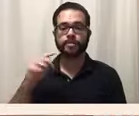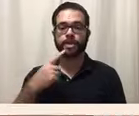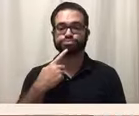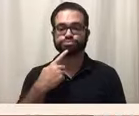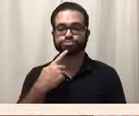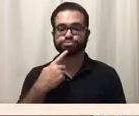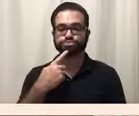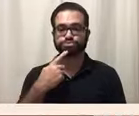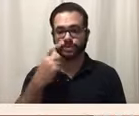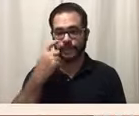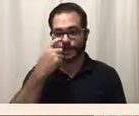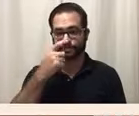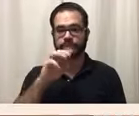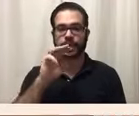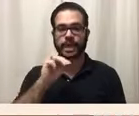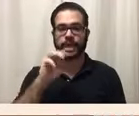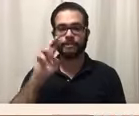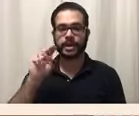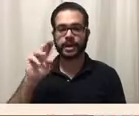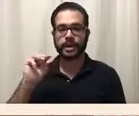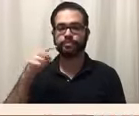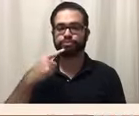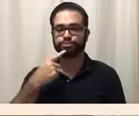Eminem, Eminem,